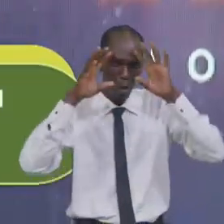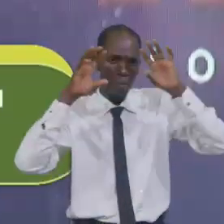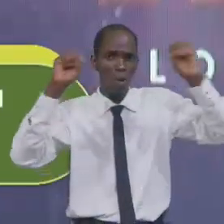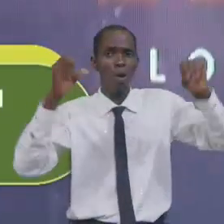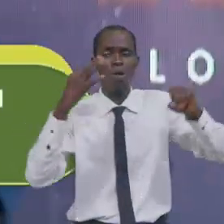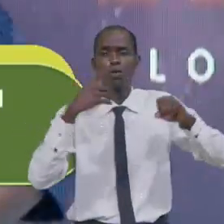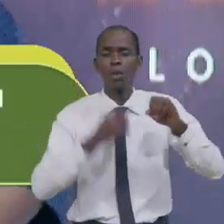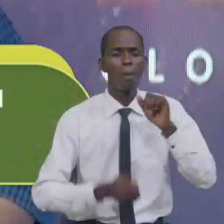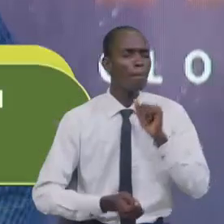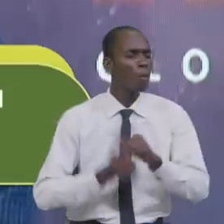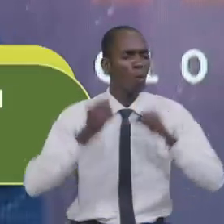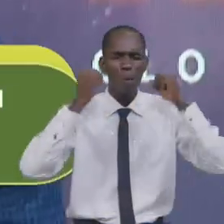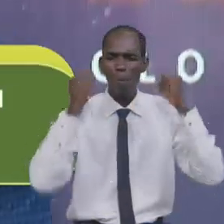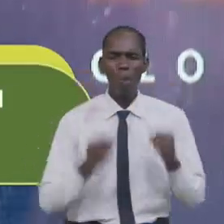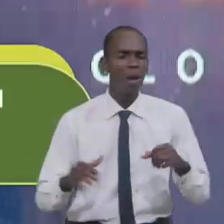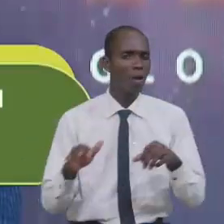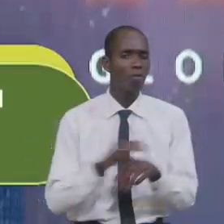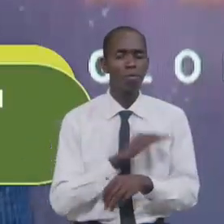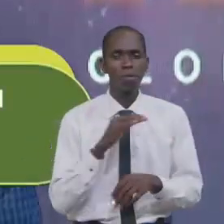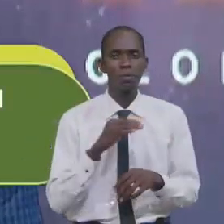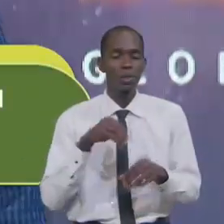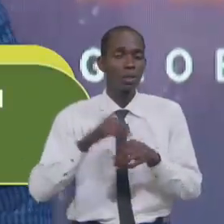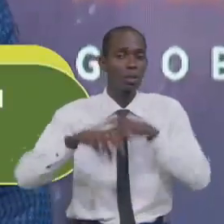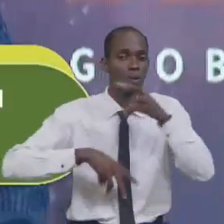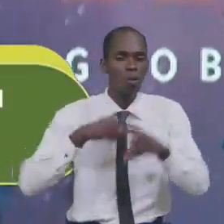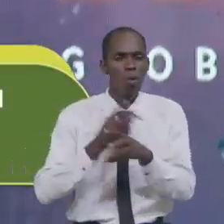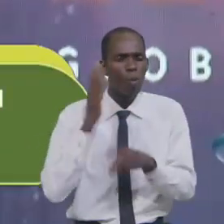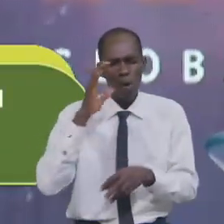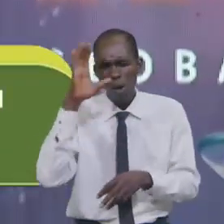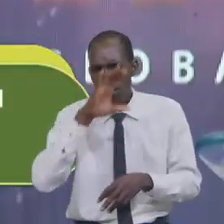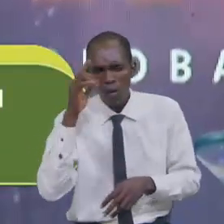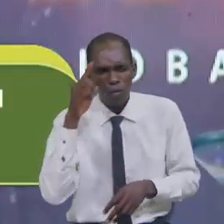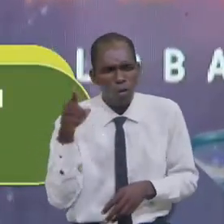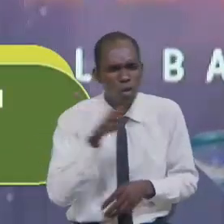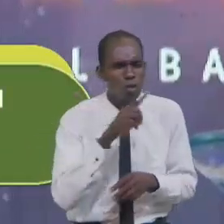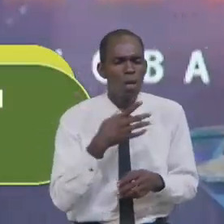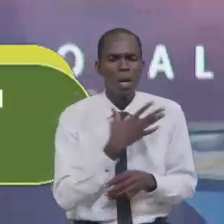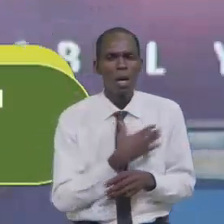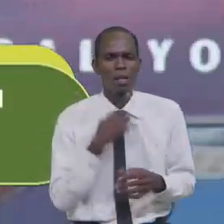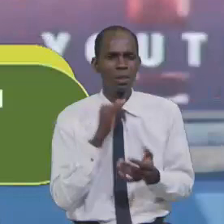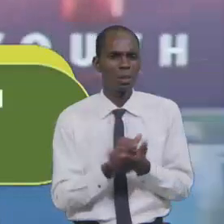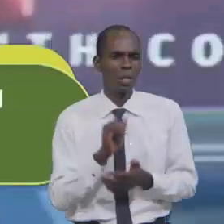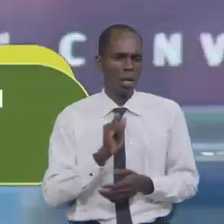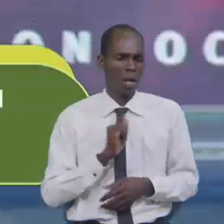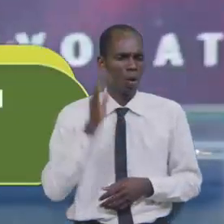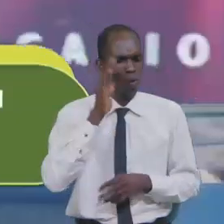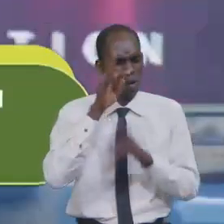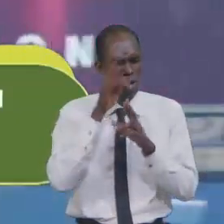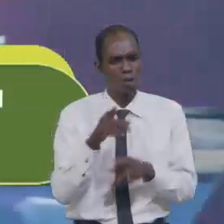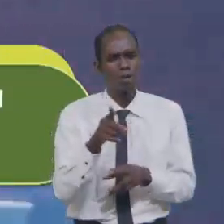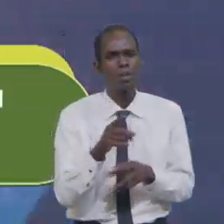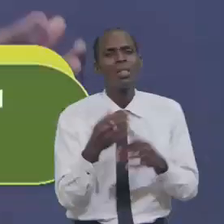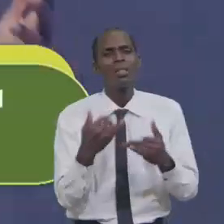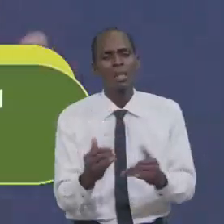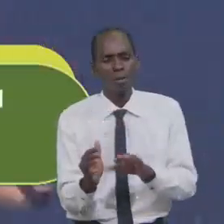powerful nation in the world will, search for you and say, I will honor you. Now, can you think if the King